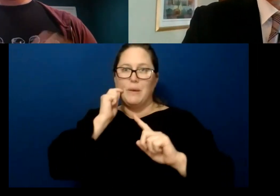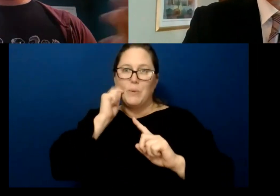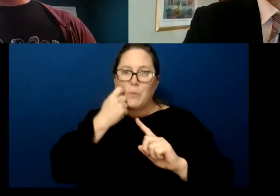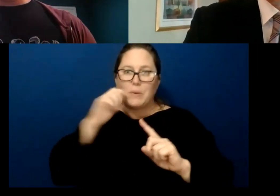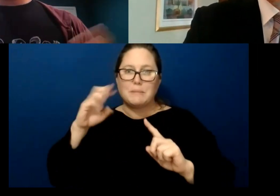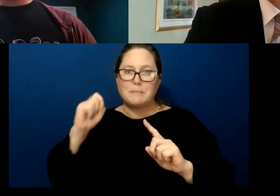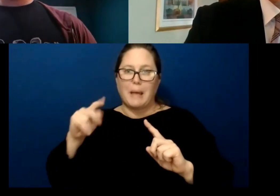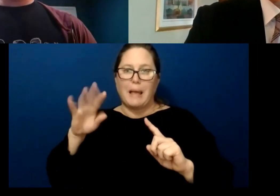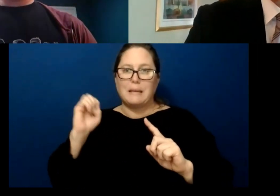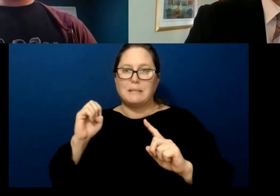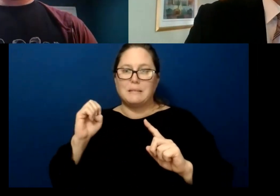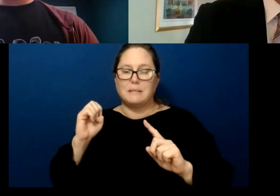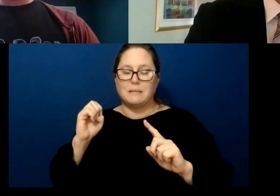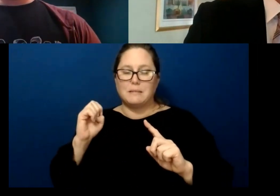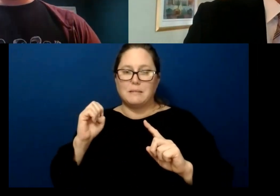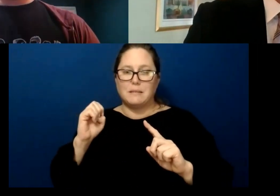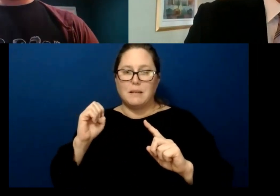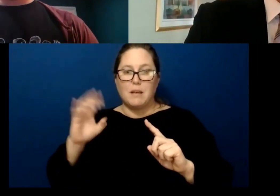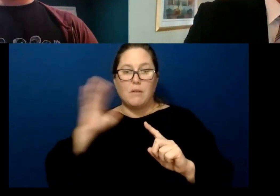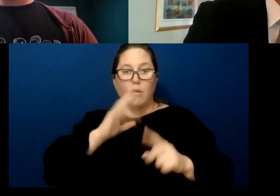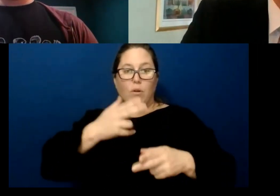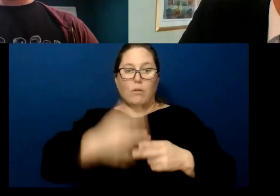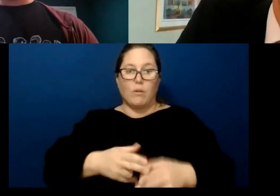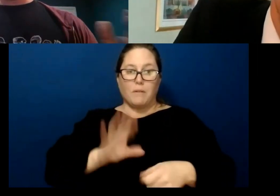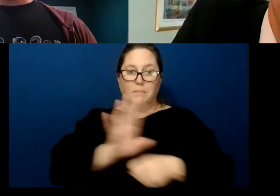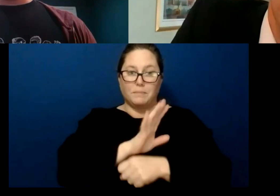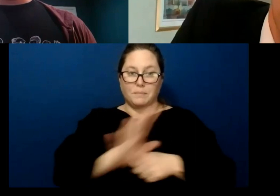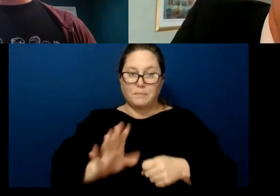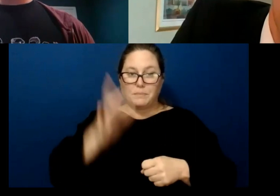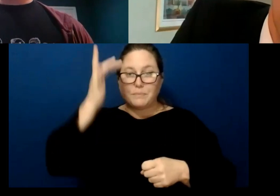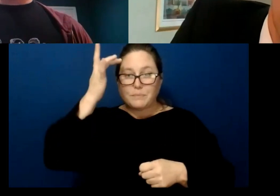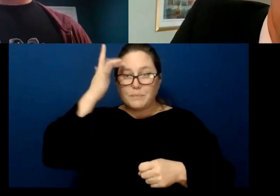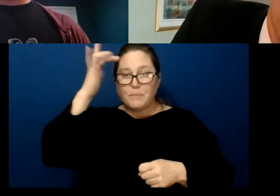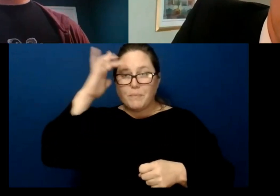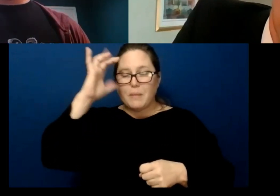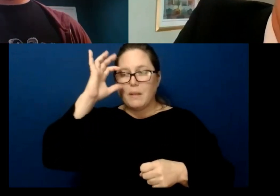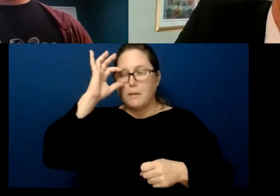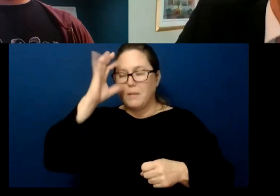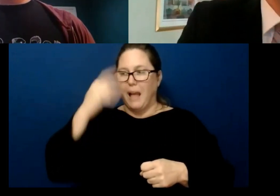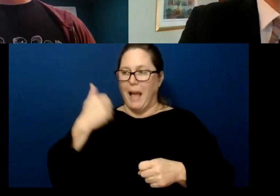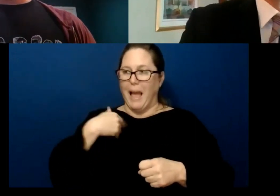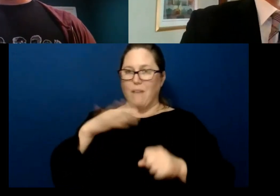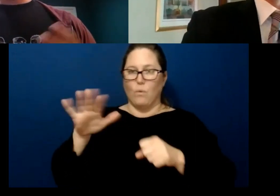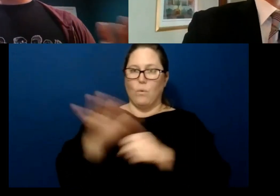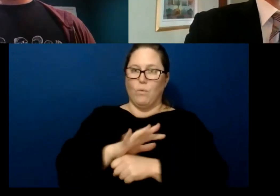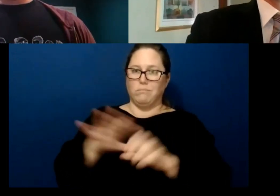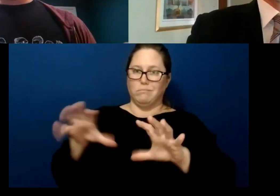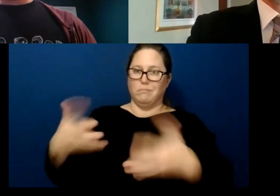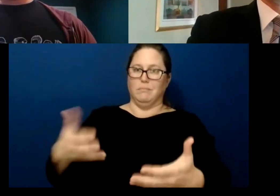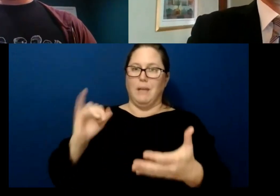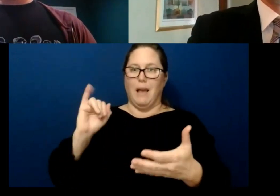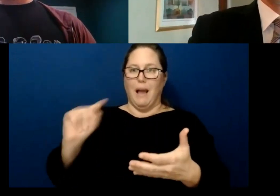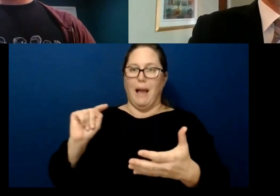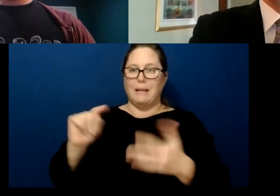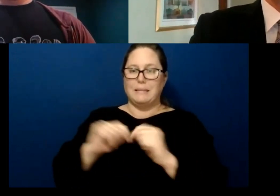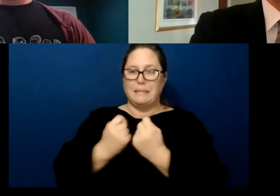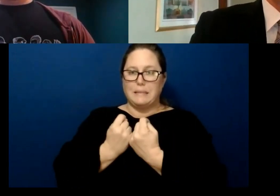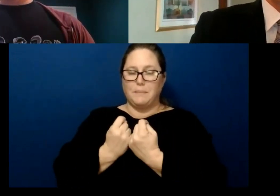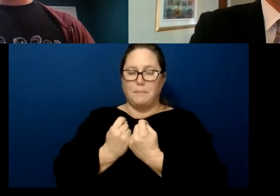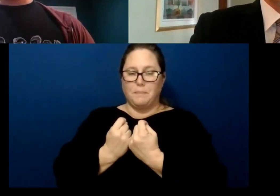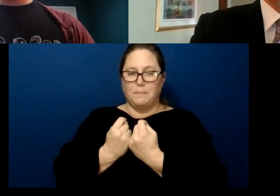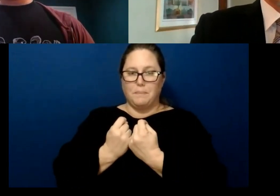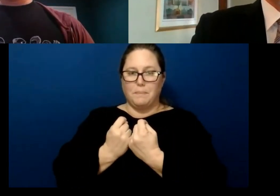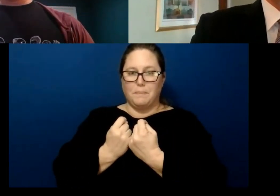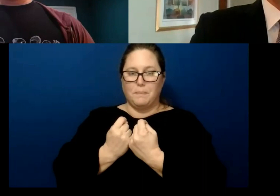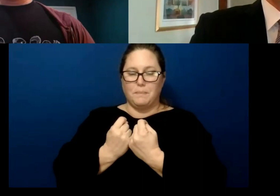I had mentioned the business intelligence. We have an entire information technology team, so an IT team that's making sure